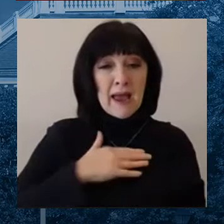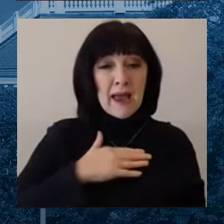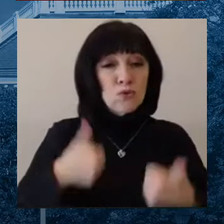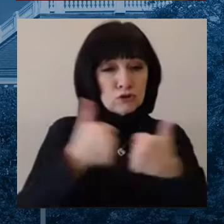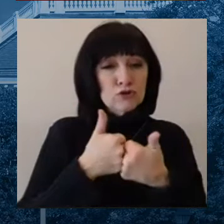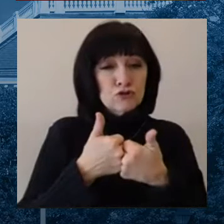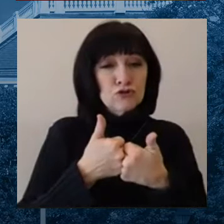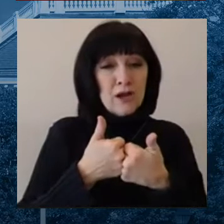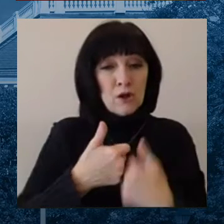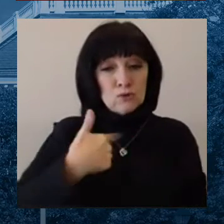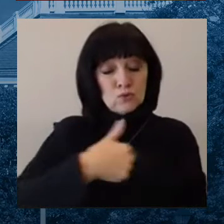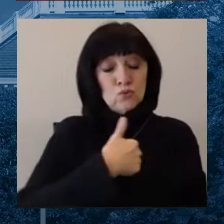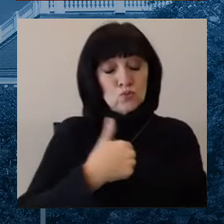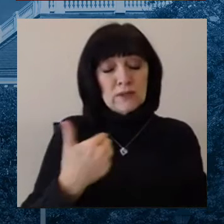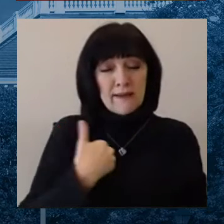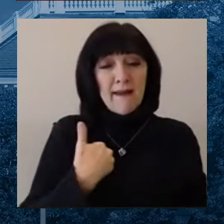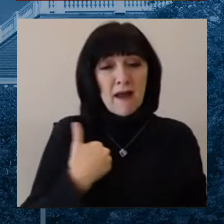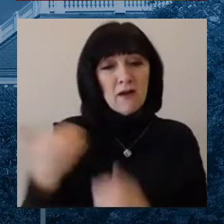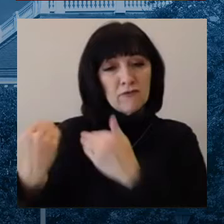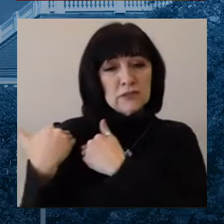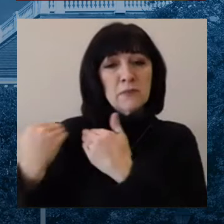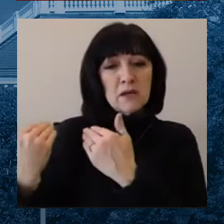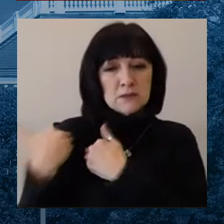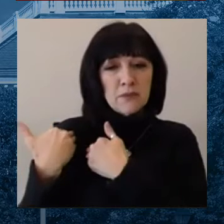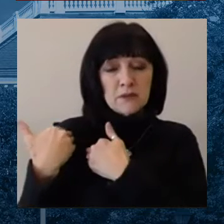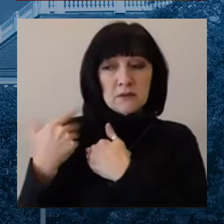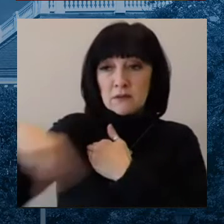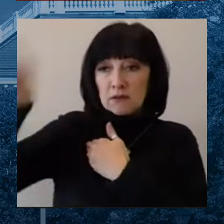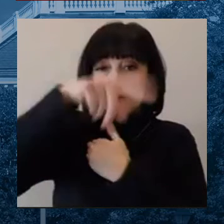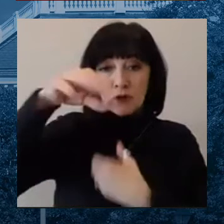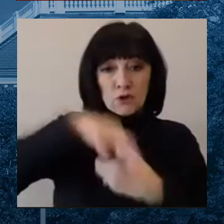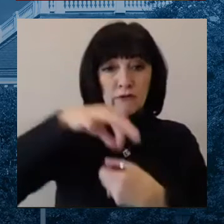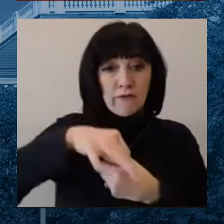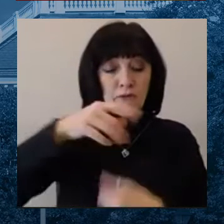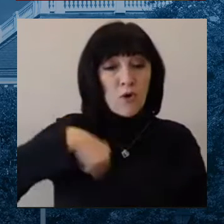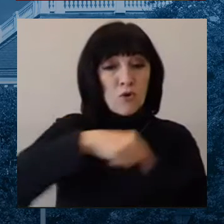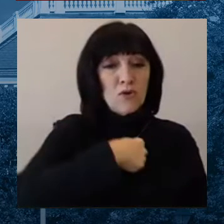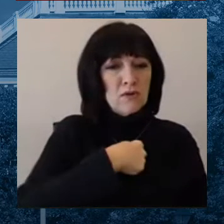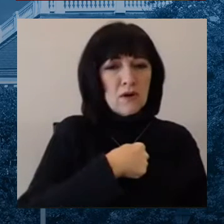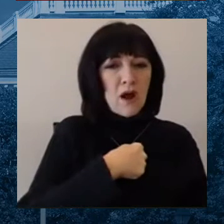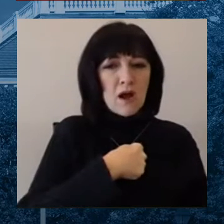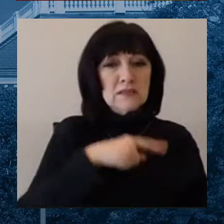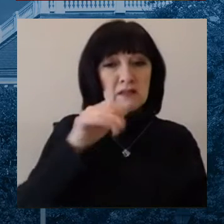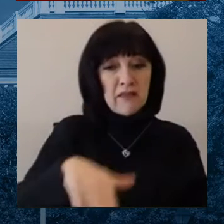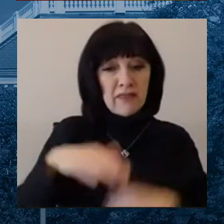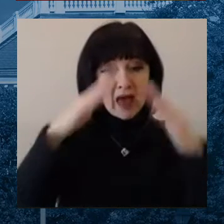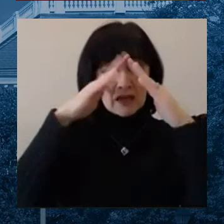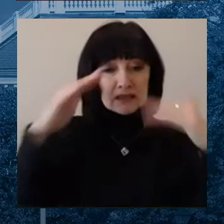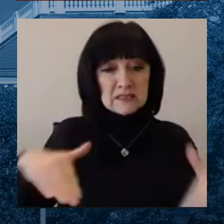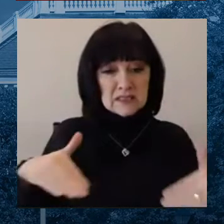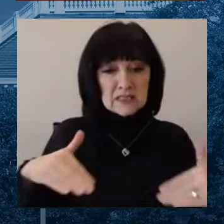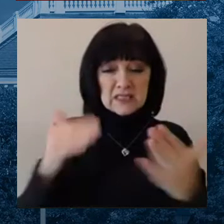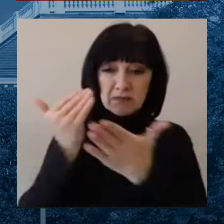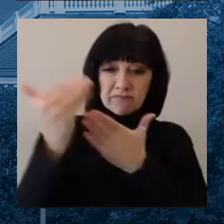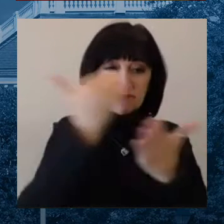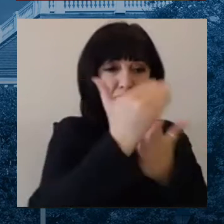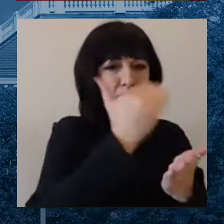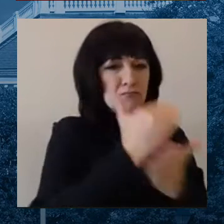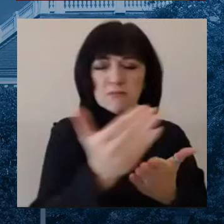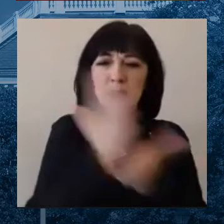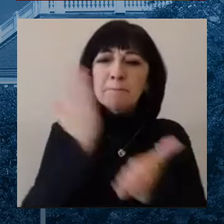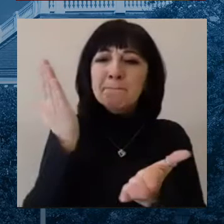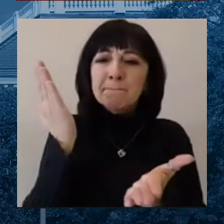elected officials to eliminate, if you will, the vestiges of a system of oppression and discrimination in our